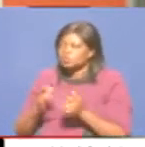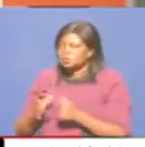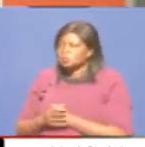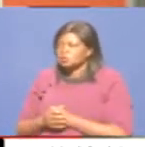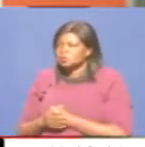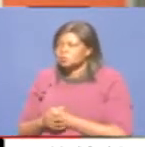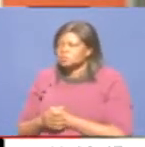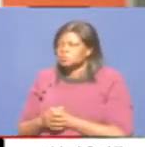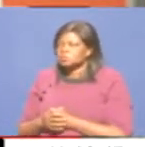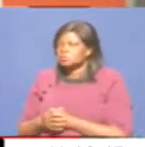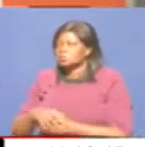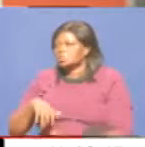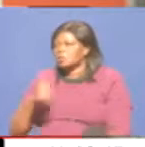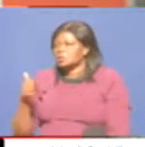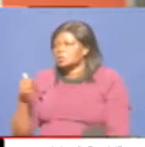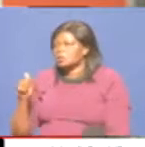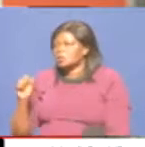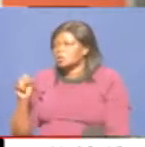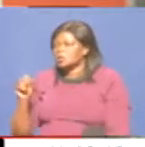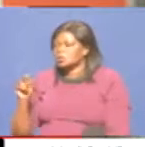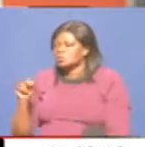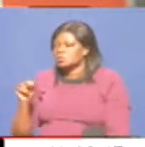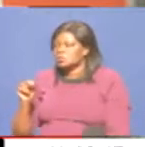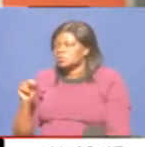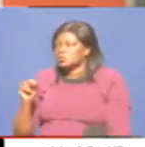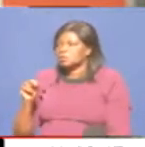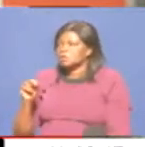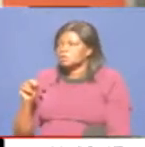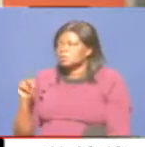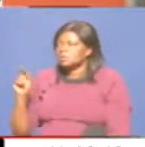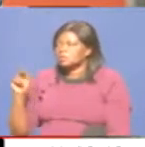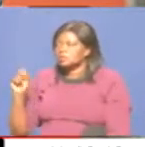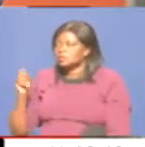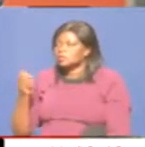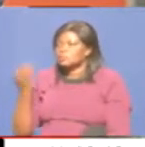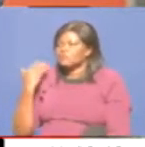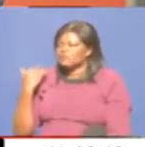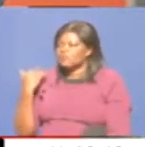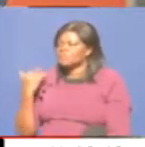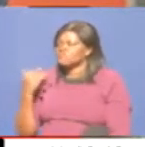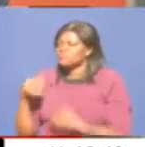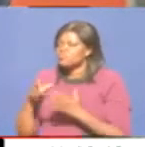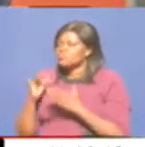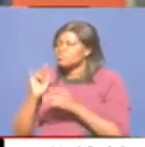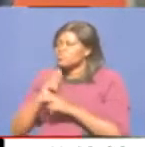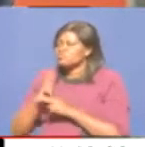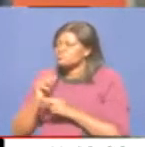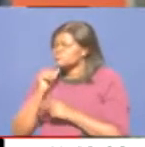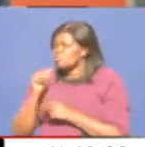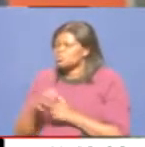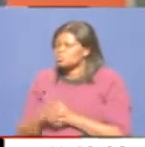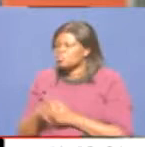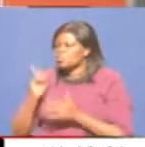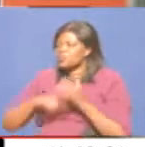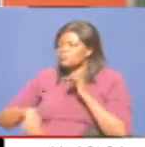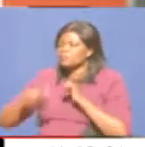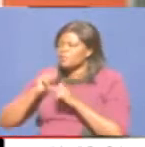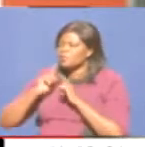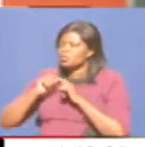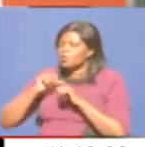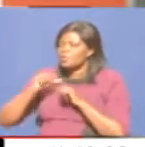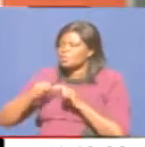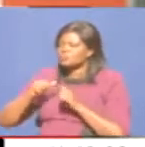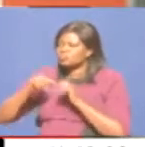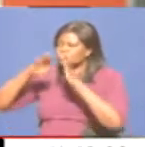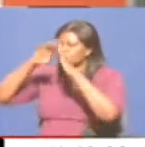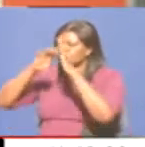tigers, mm-hmm. their kind of model that they were using was not, you know, what we have been talking about, the top down.